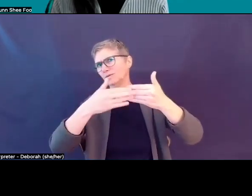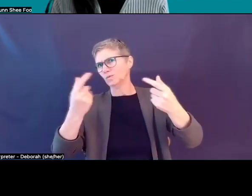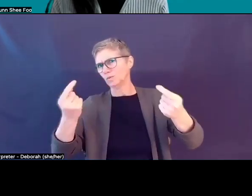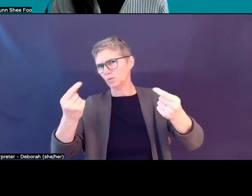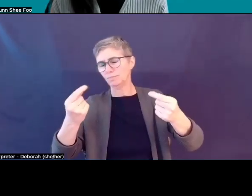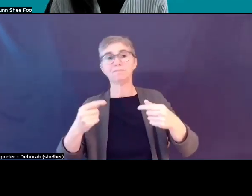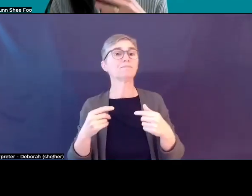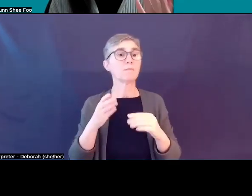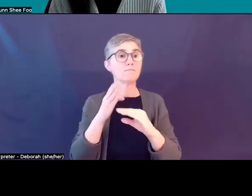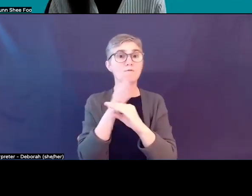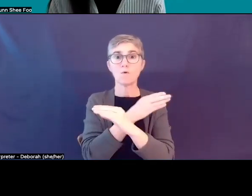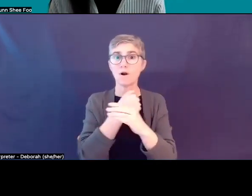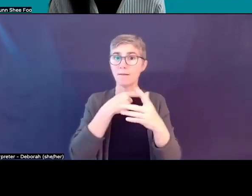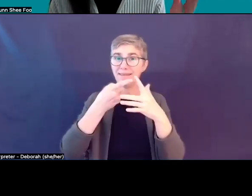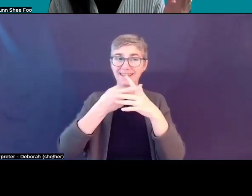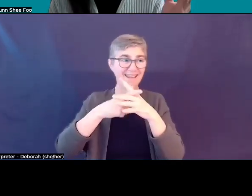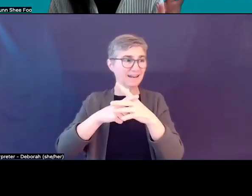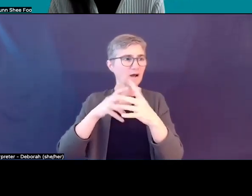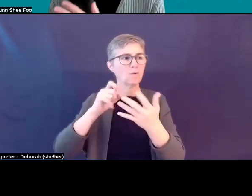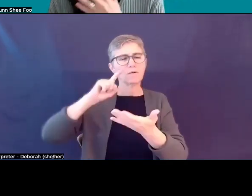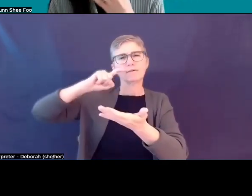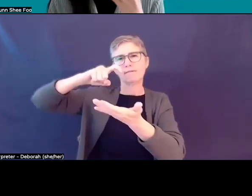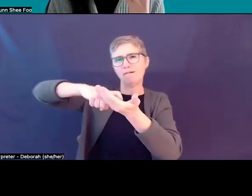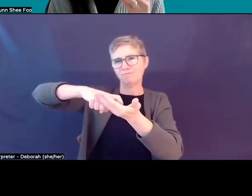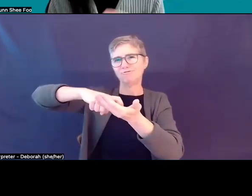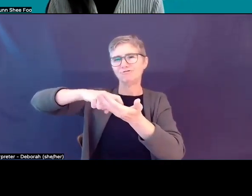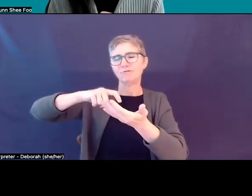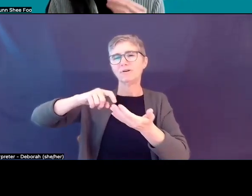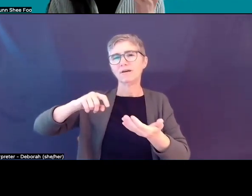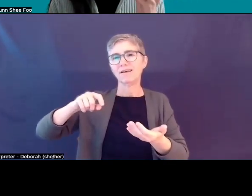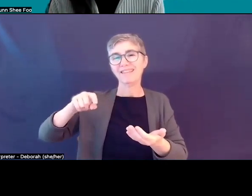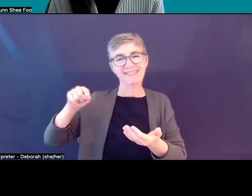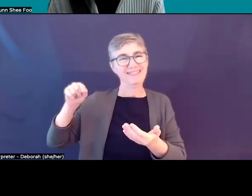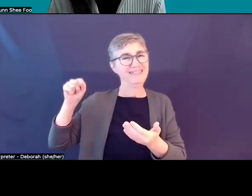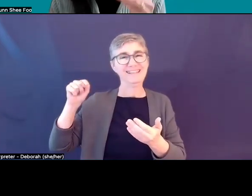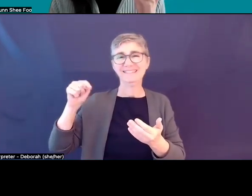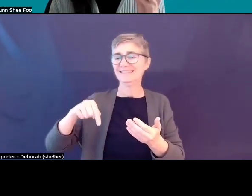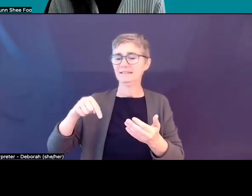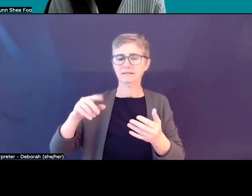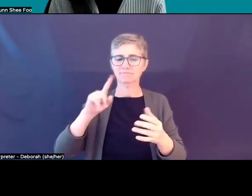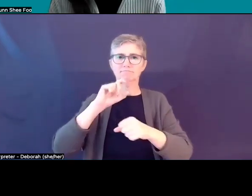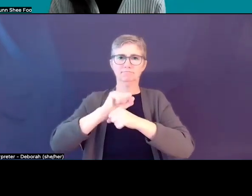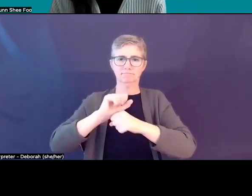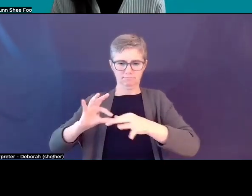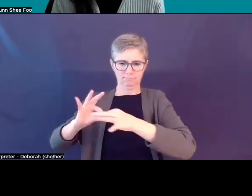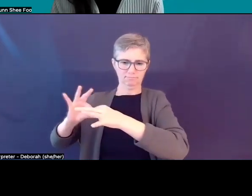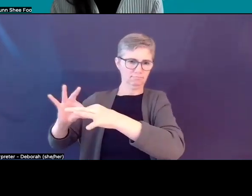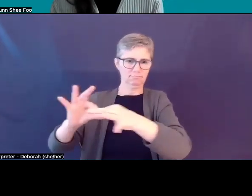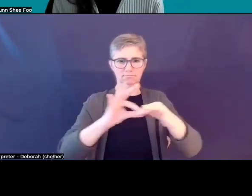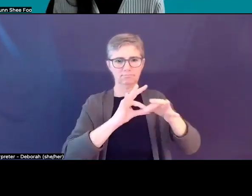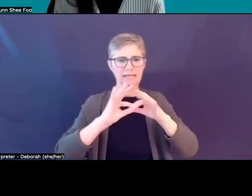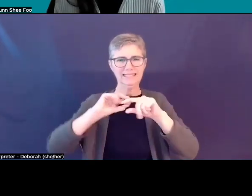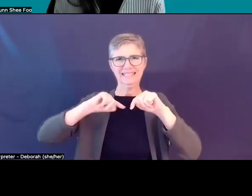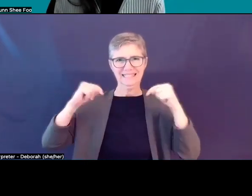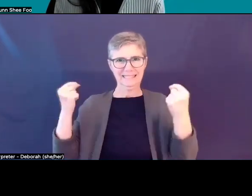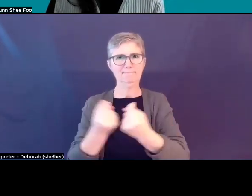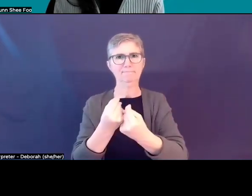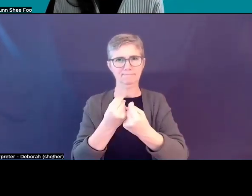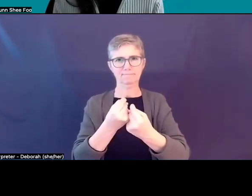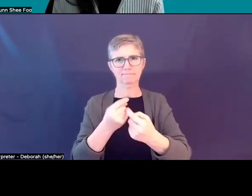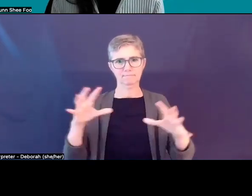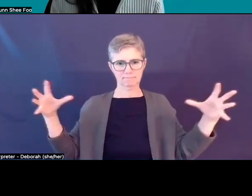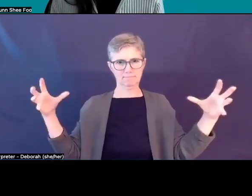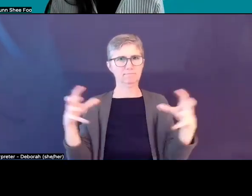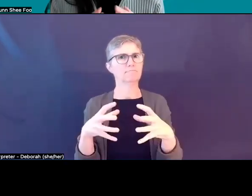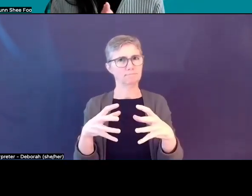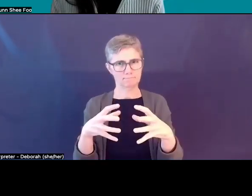Before I begin, I also want to acknowledge that this is truly a coalition team effort, and everything that I am sharing